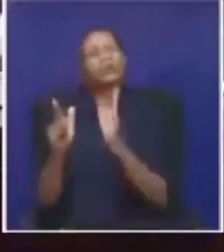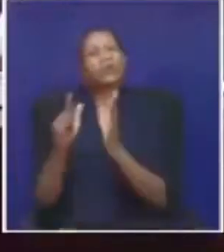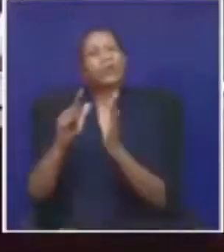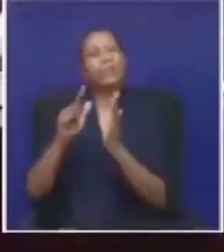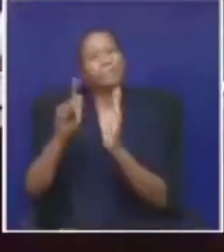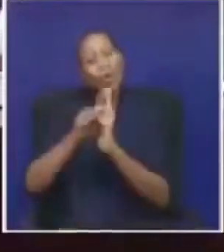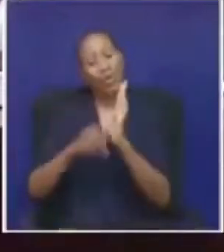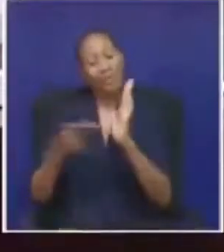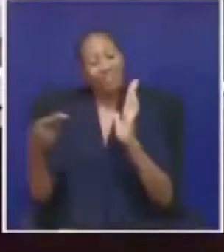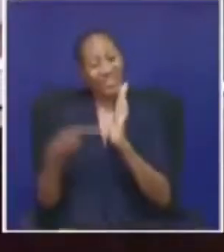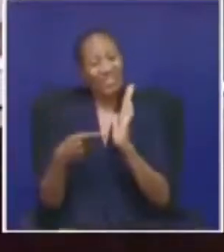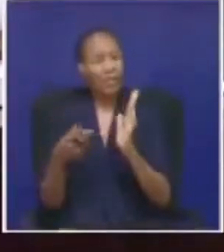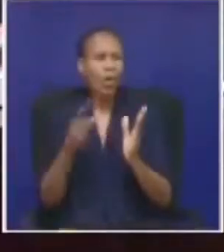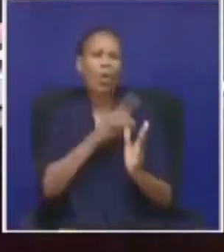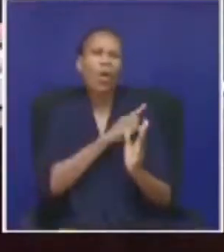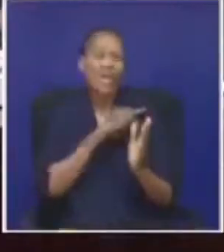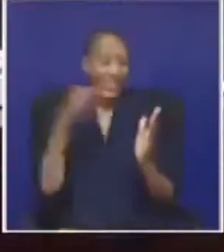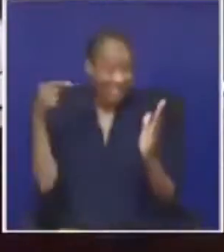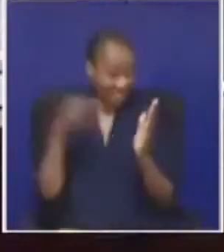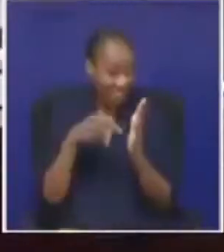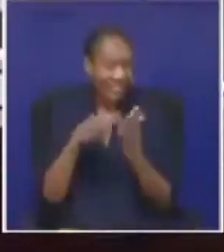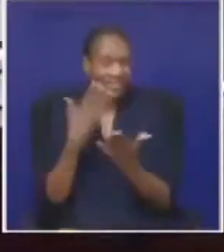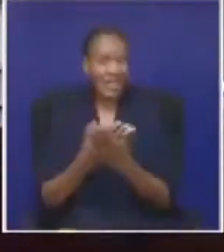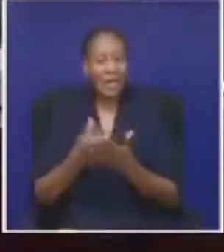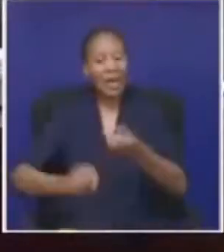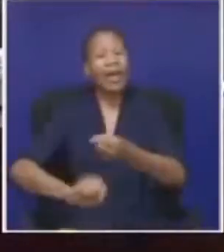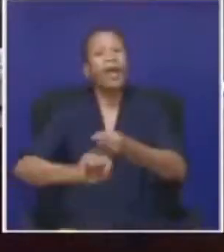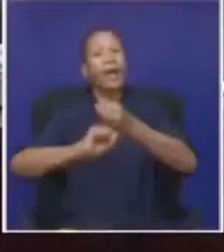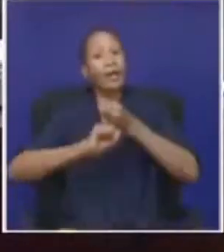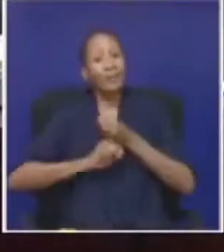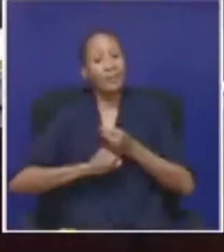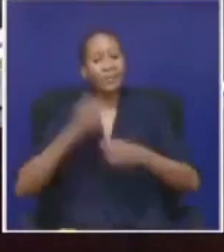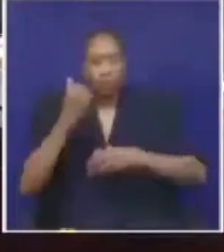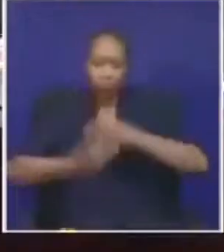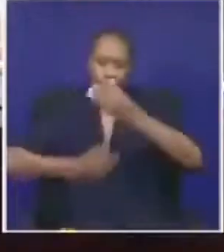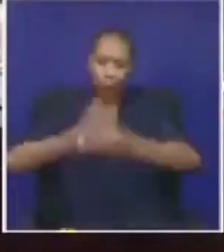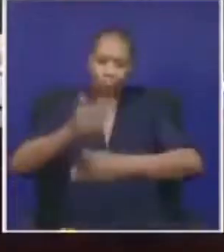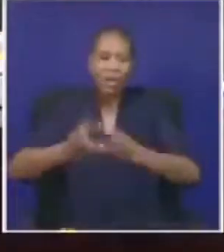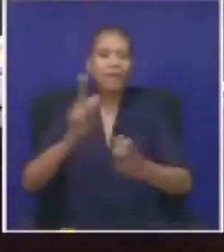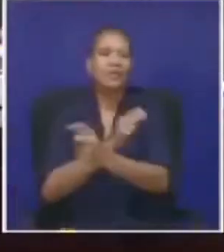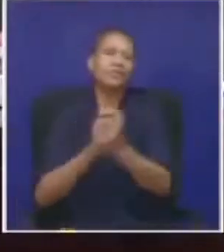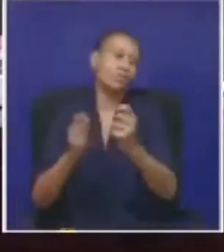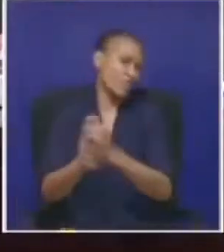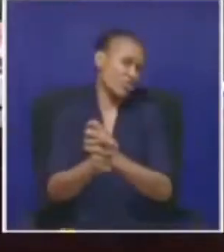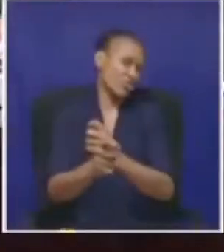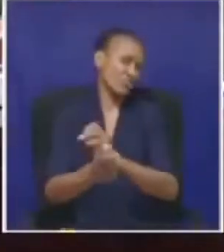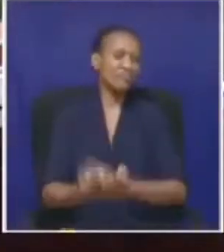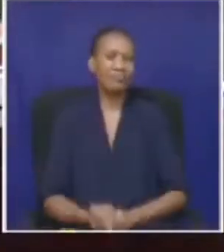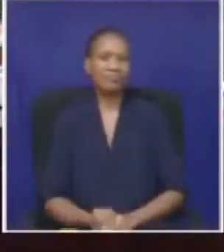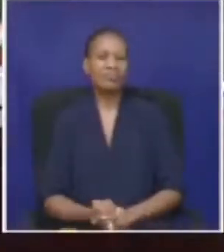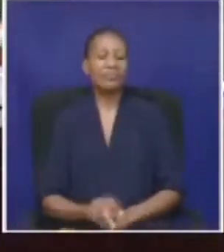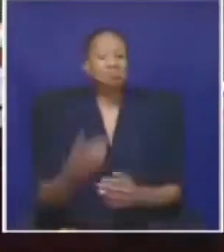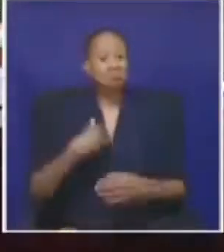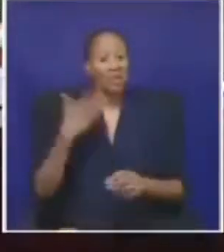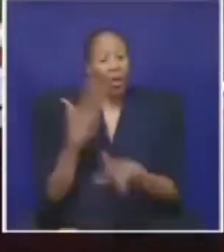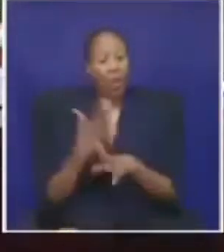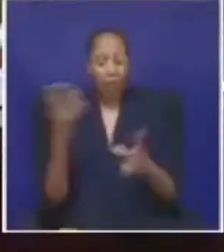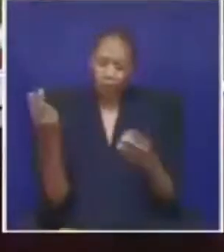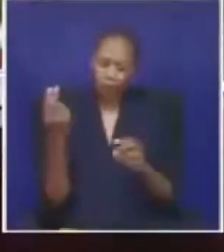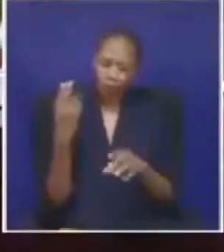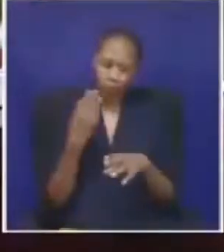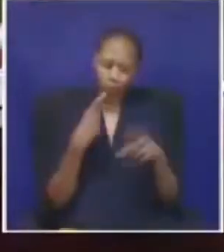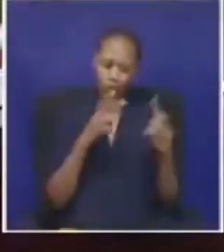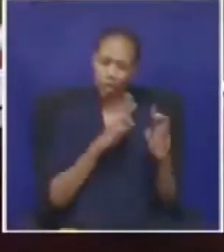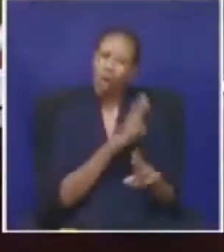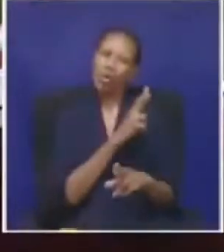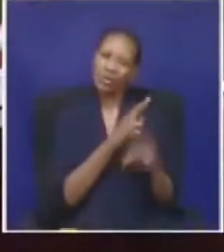indeed help us to accelerate the process of transformation. We are working very closely with NEDLAC.